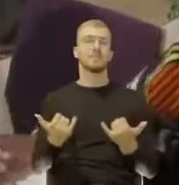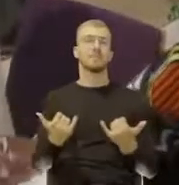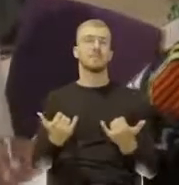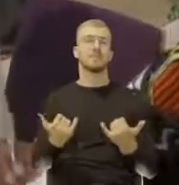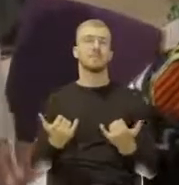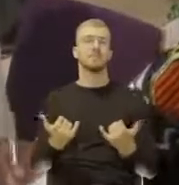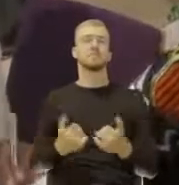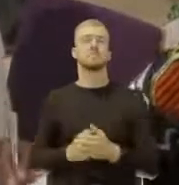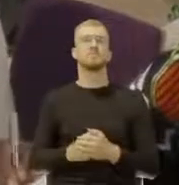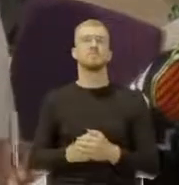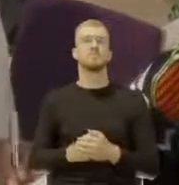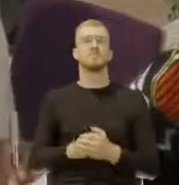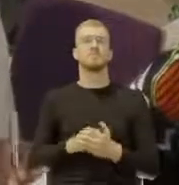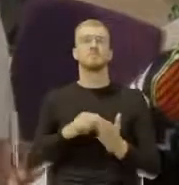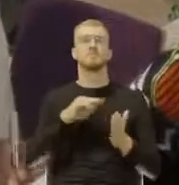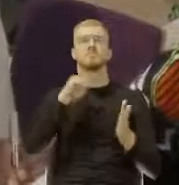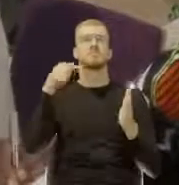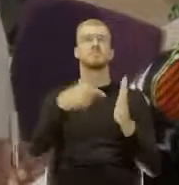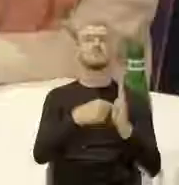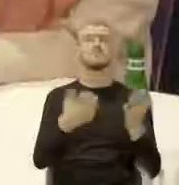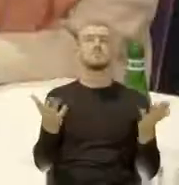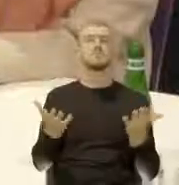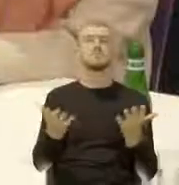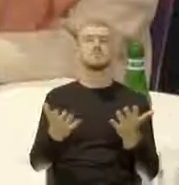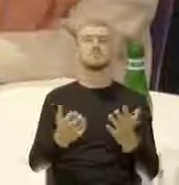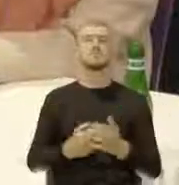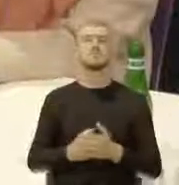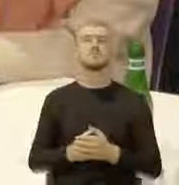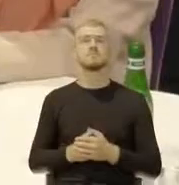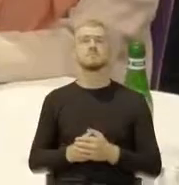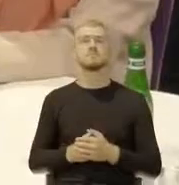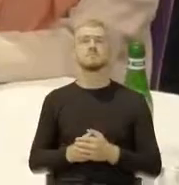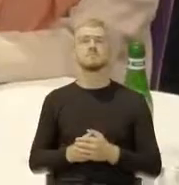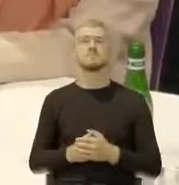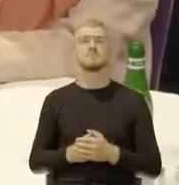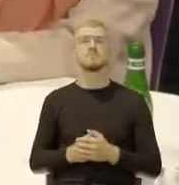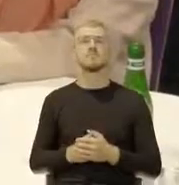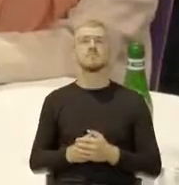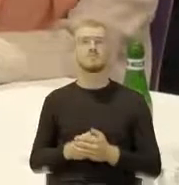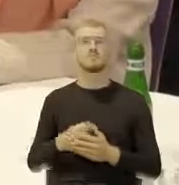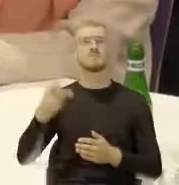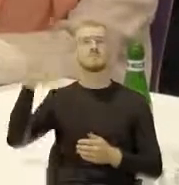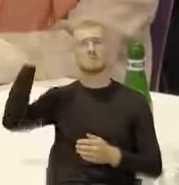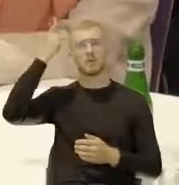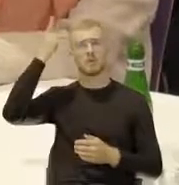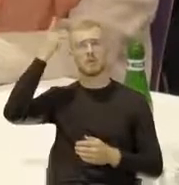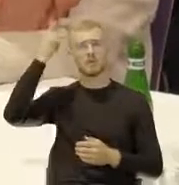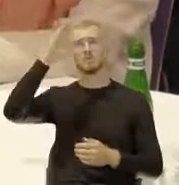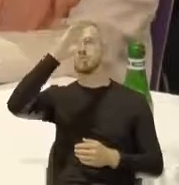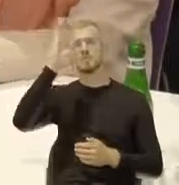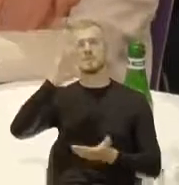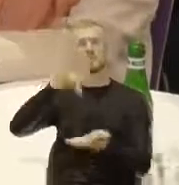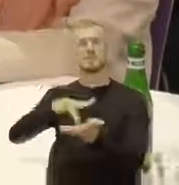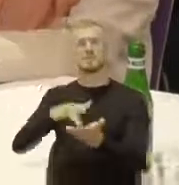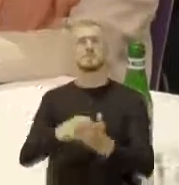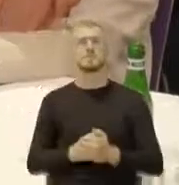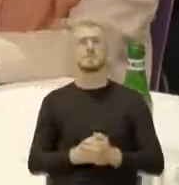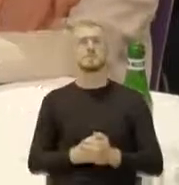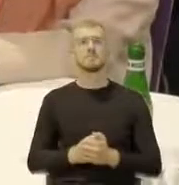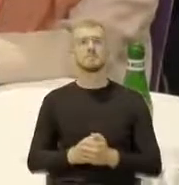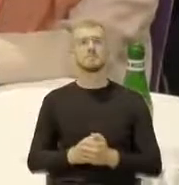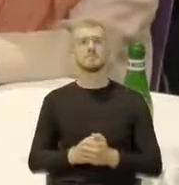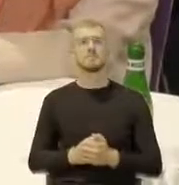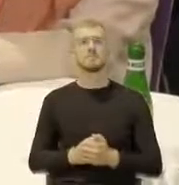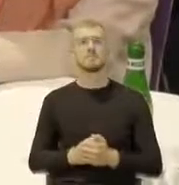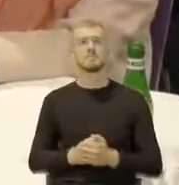is here, the Chief of Staff of the Municipal Secretariat for International Affairs. Cristina, the floor is